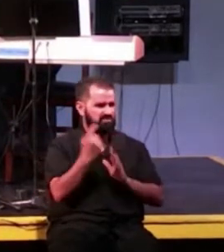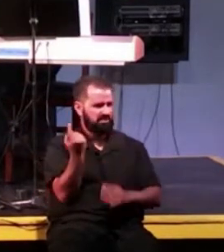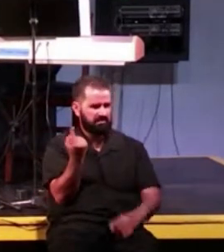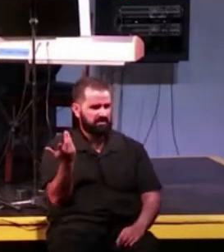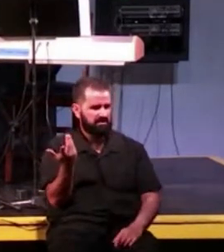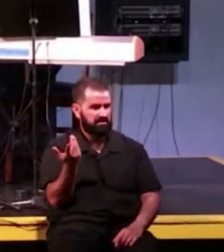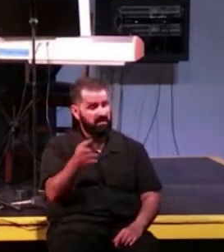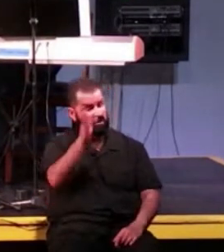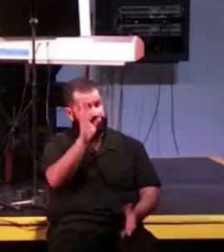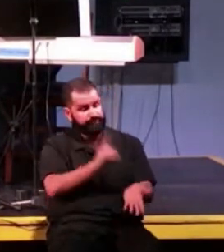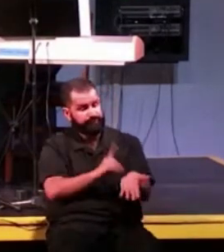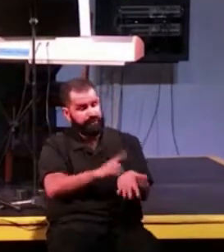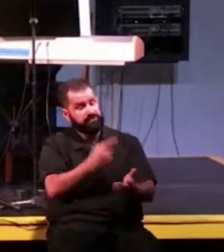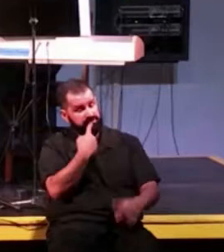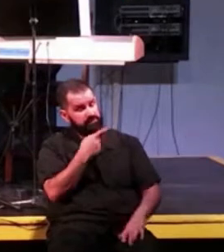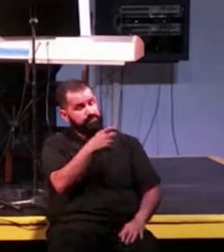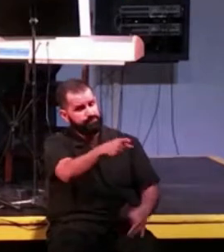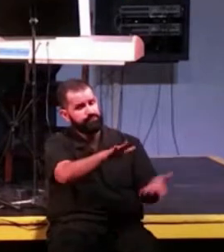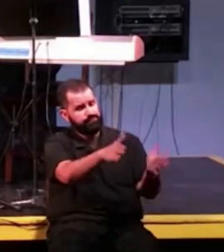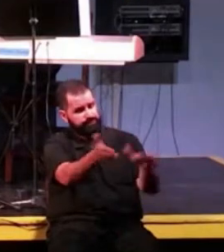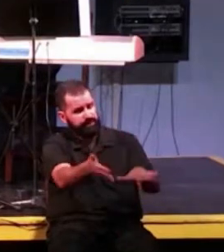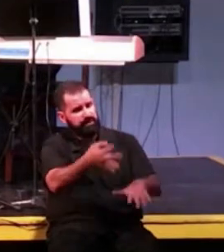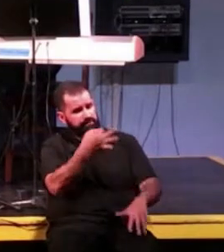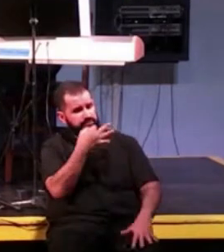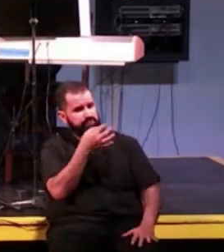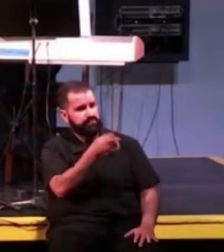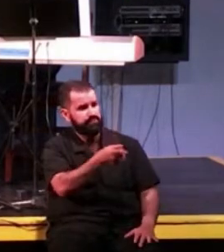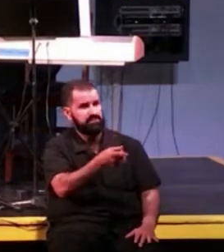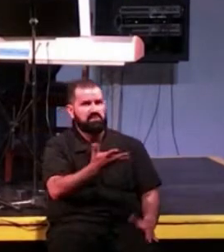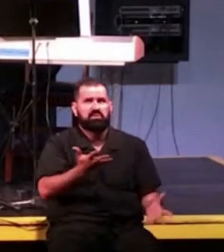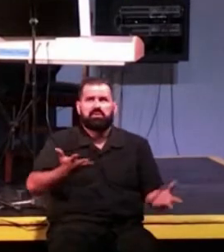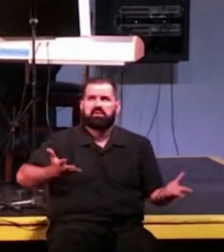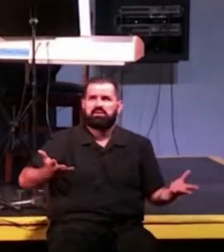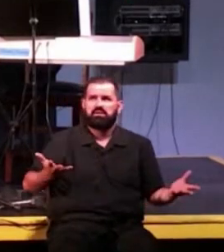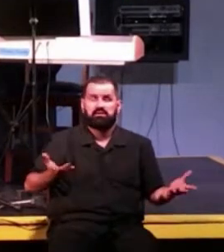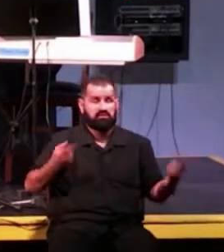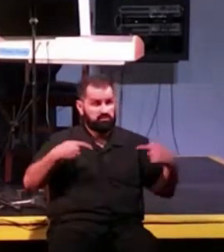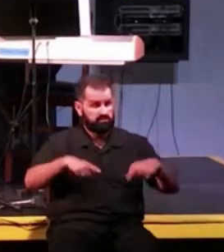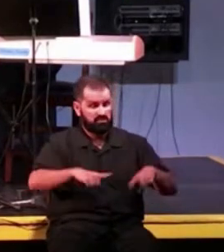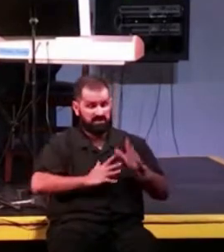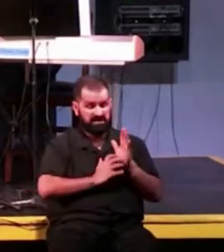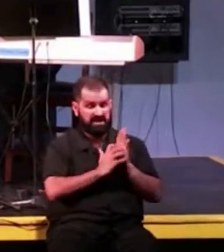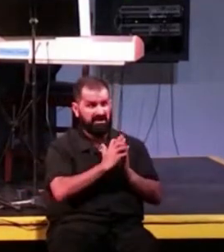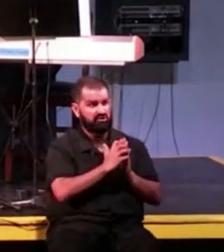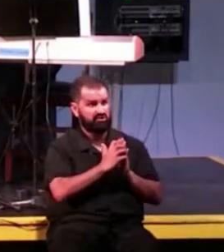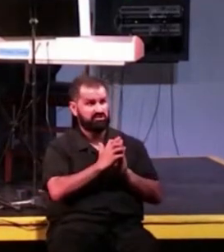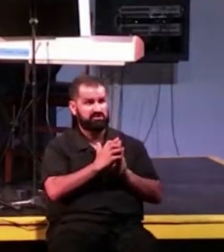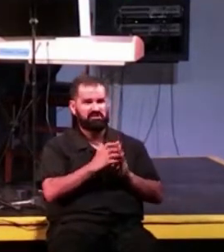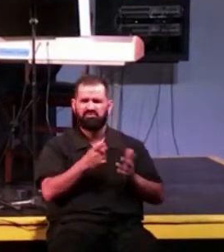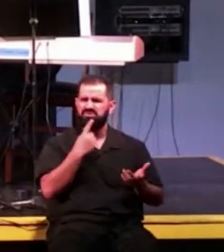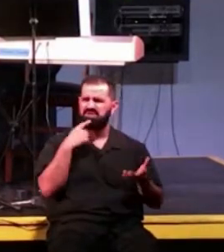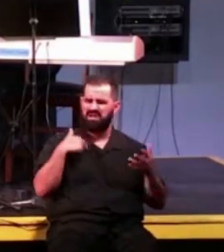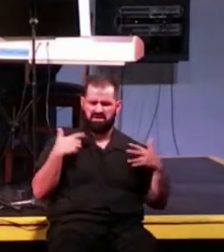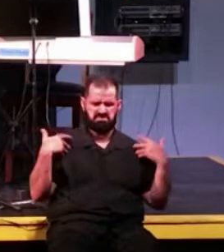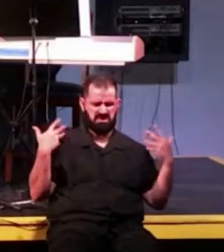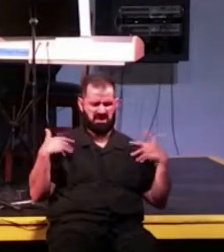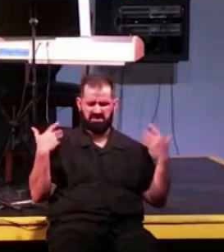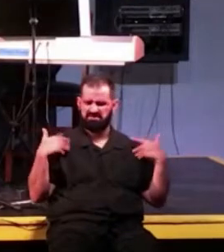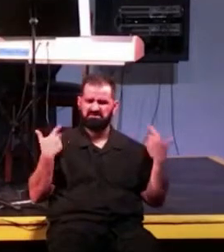tells you you're dying. God seems ruthless during cancer when it's too early for you to